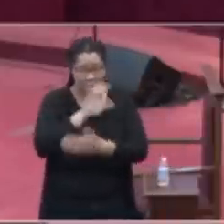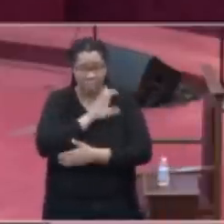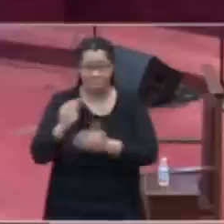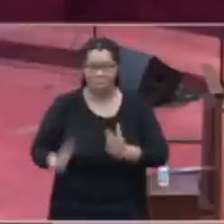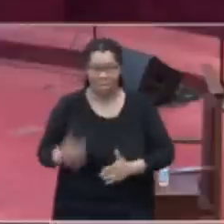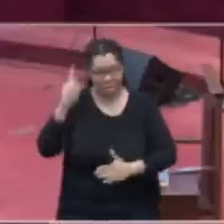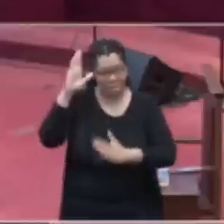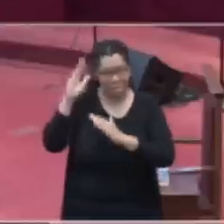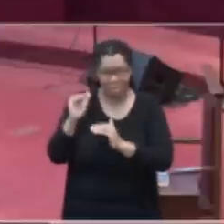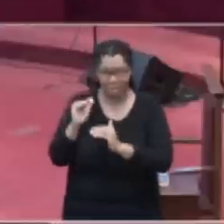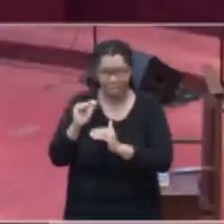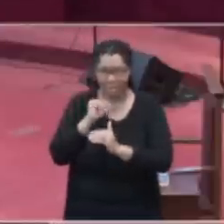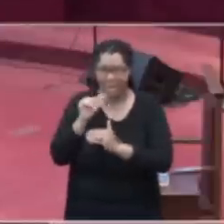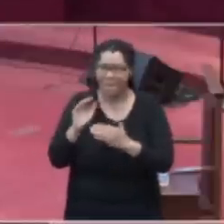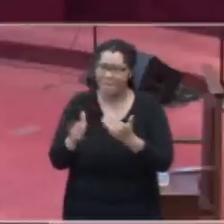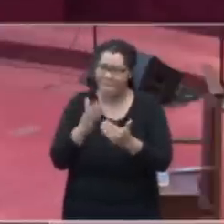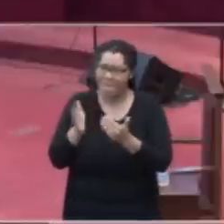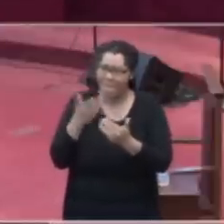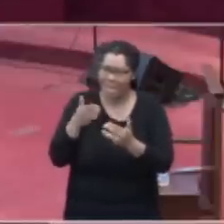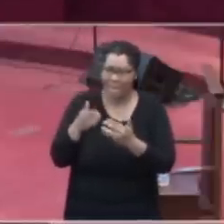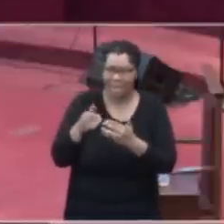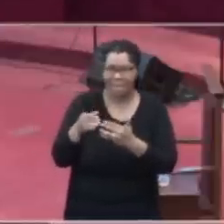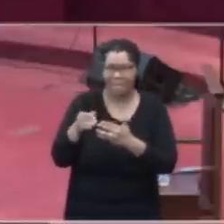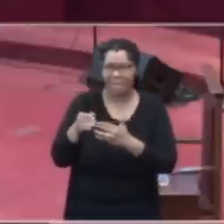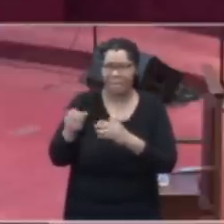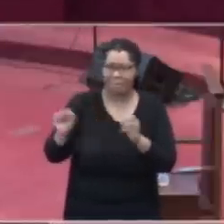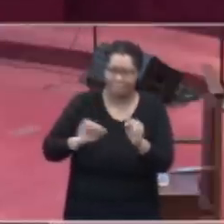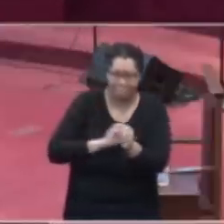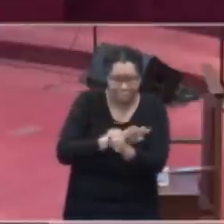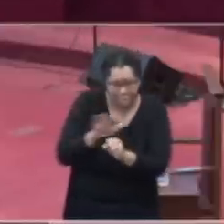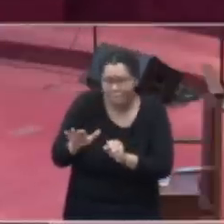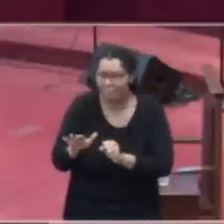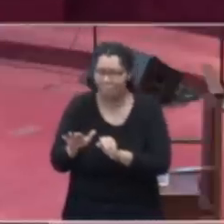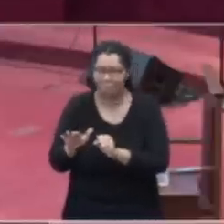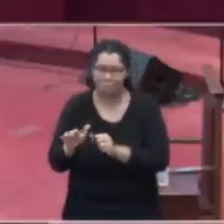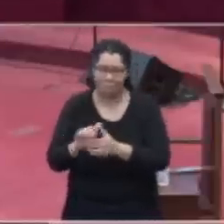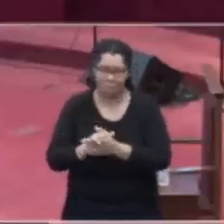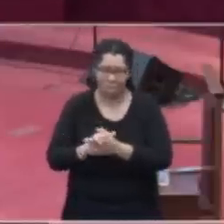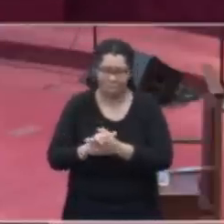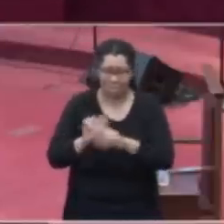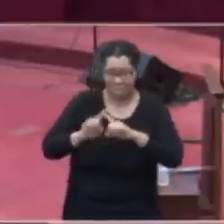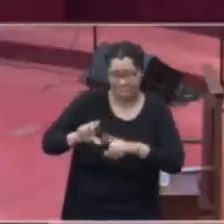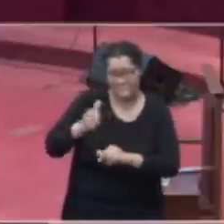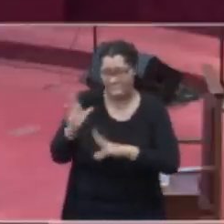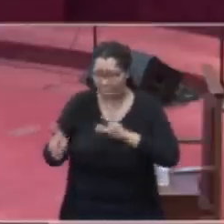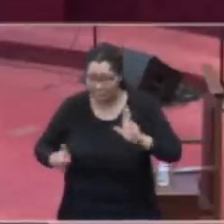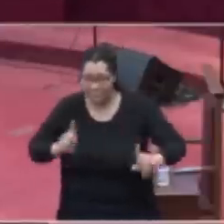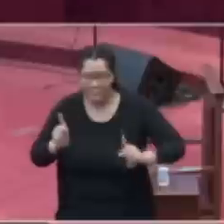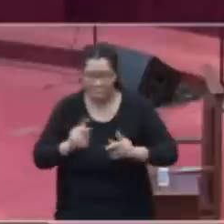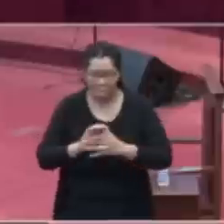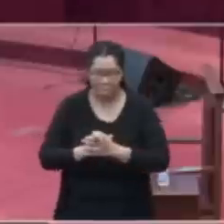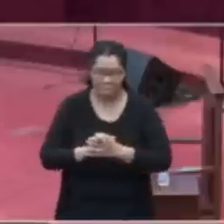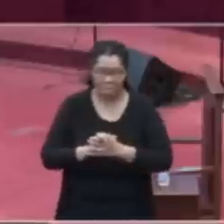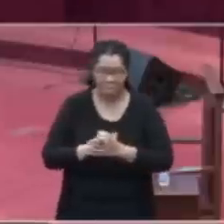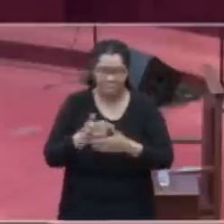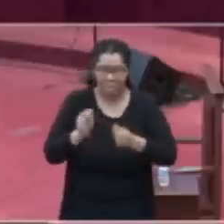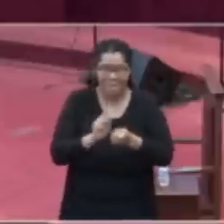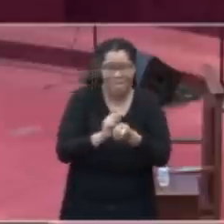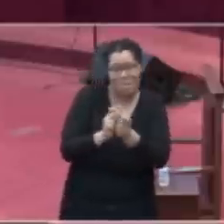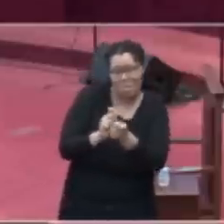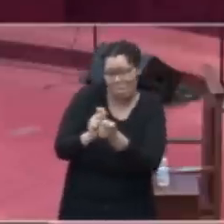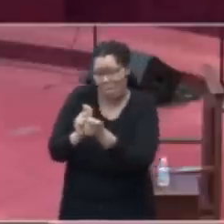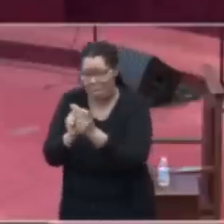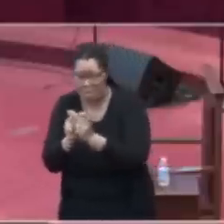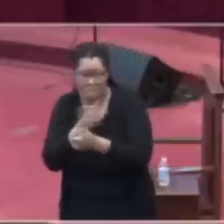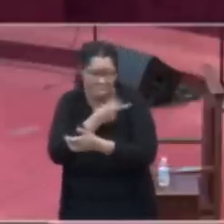not then be so easily swayed by people who go around twisting this